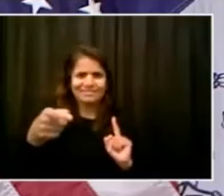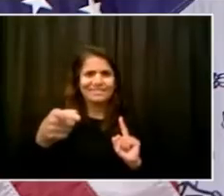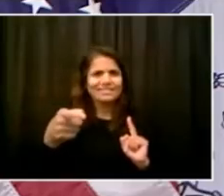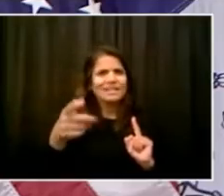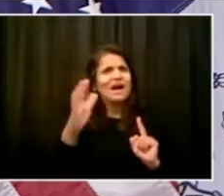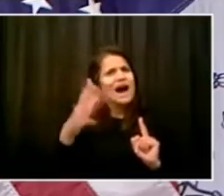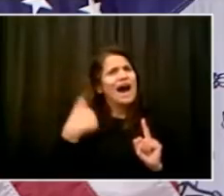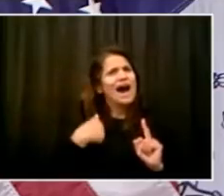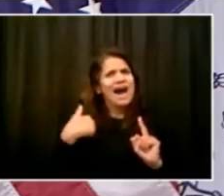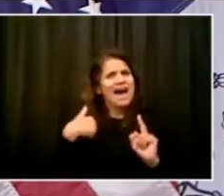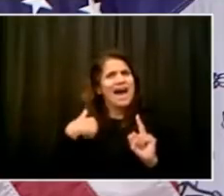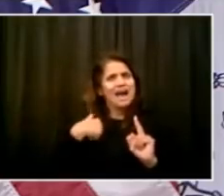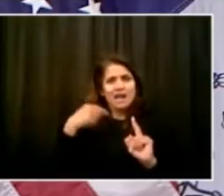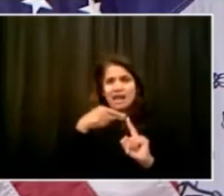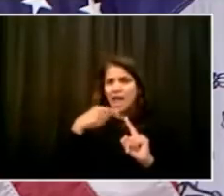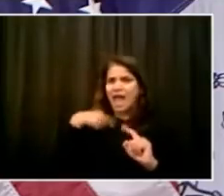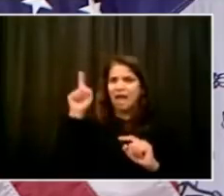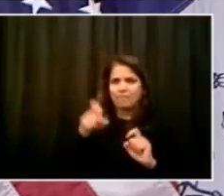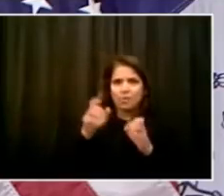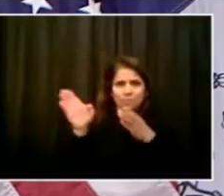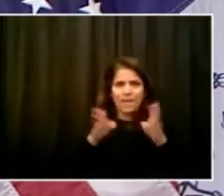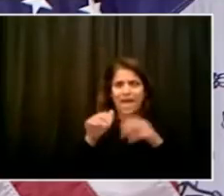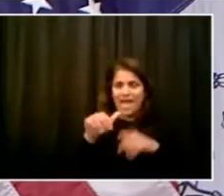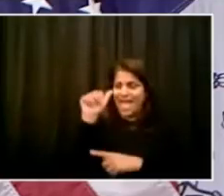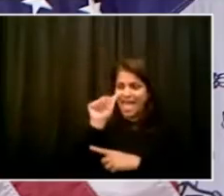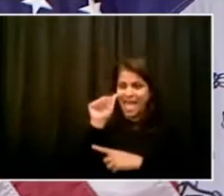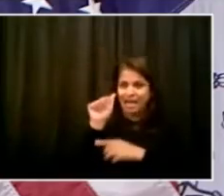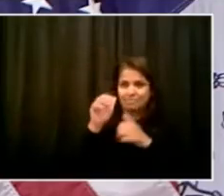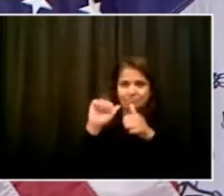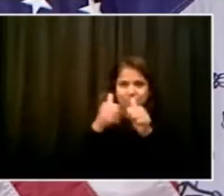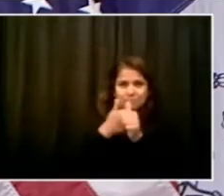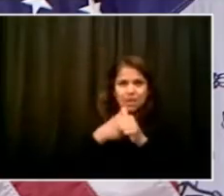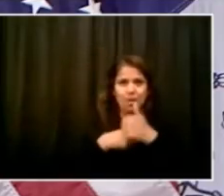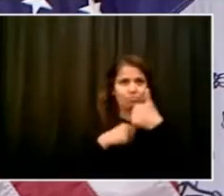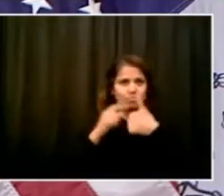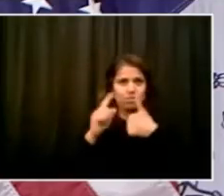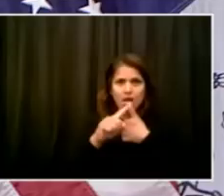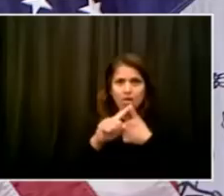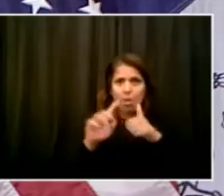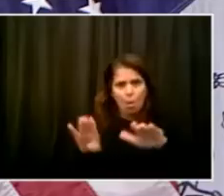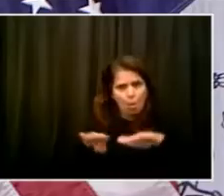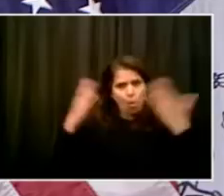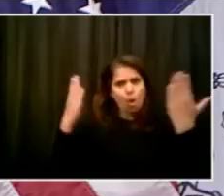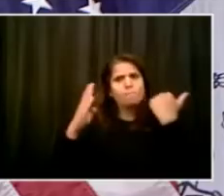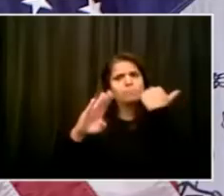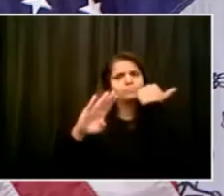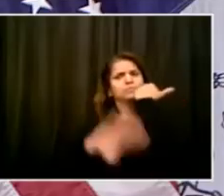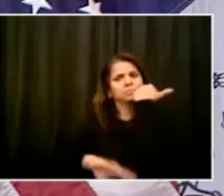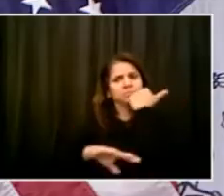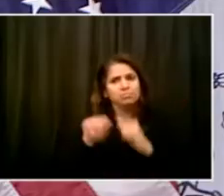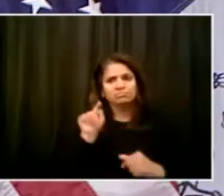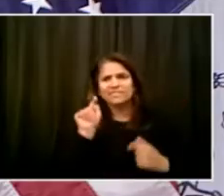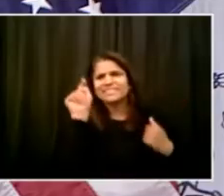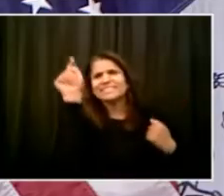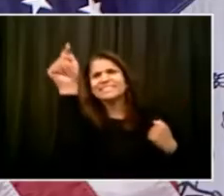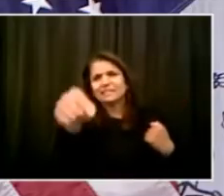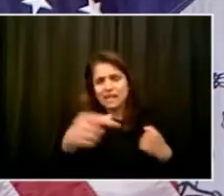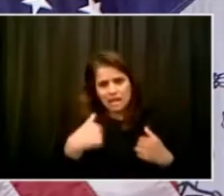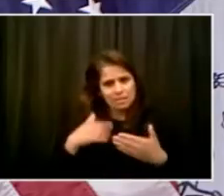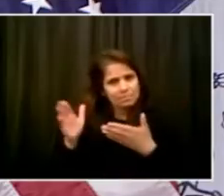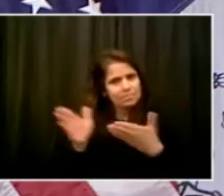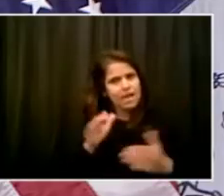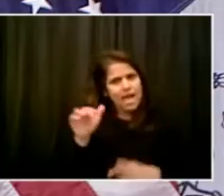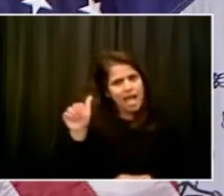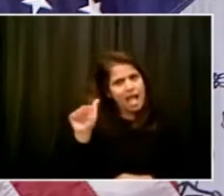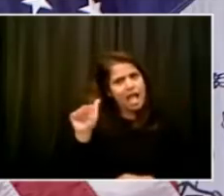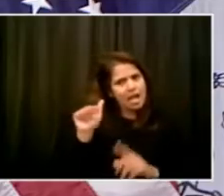honest that our kids have not gotten the kind of education we would like them to because remote learning is not as